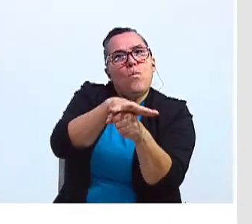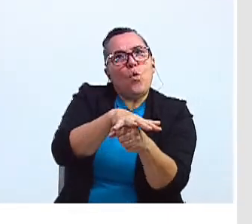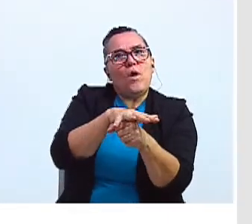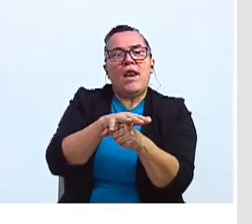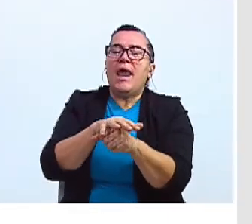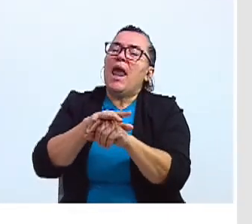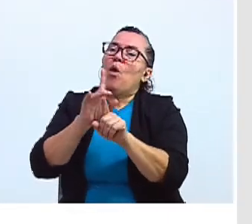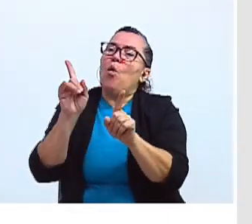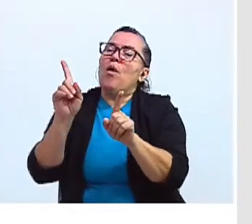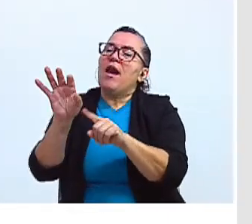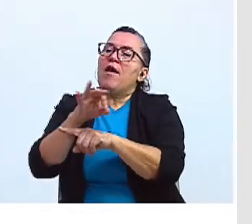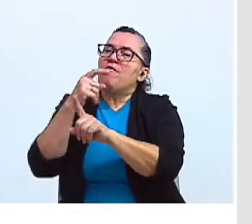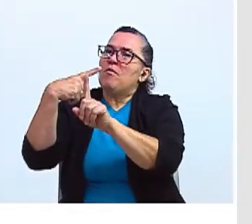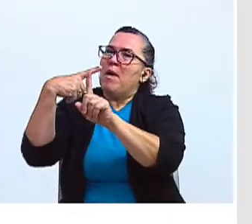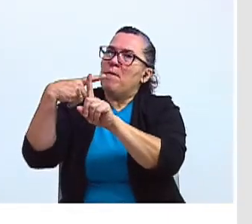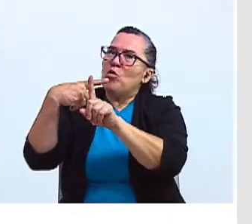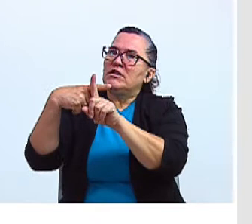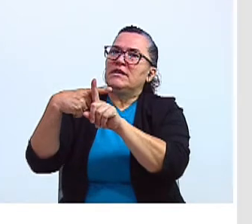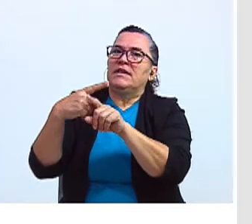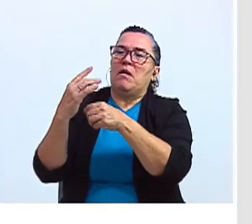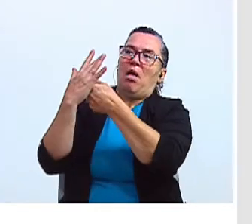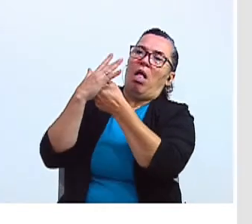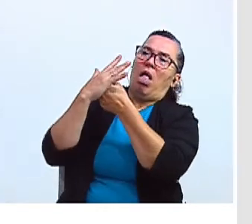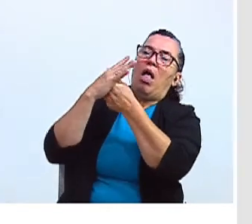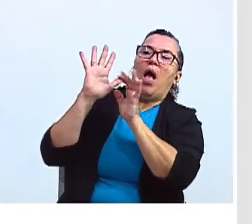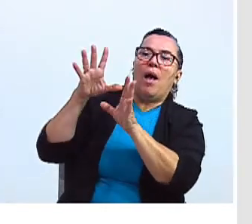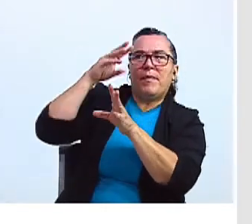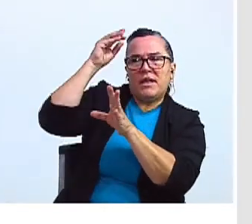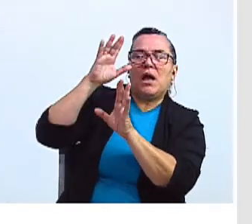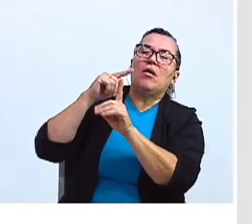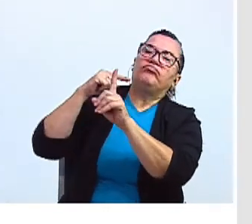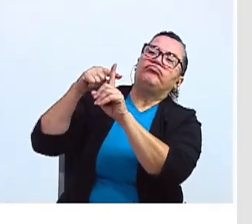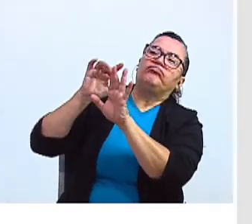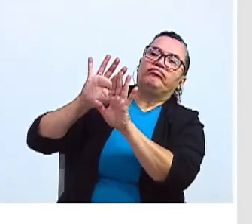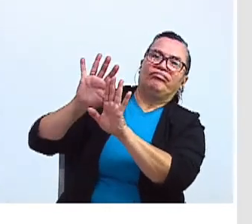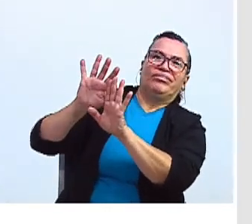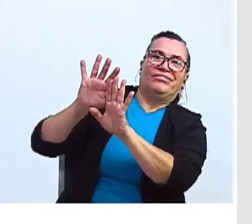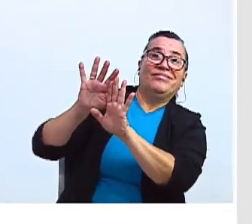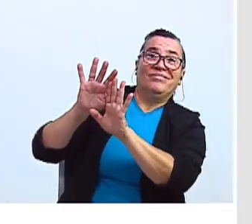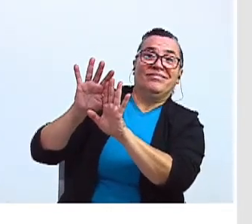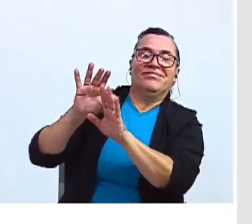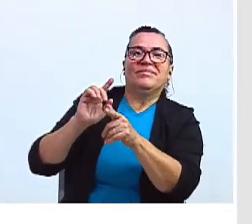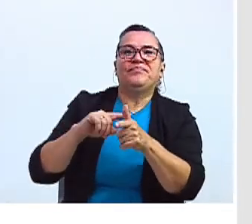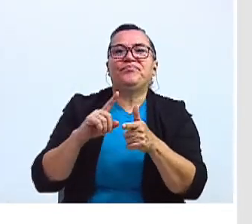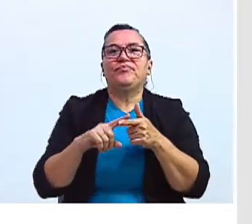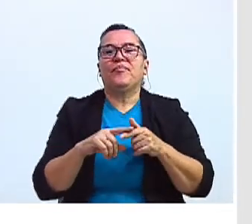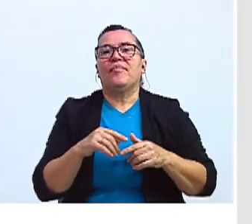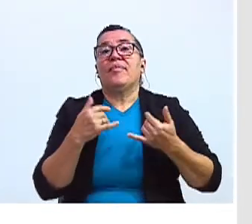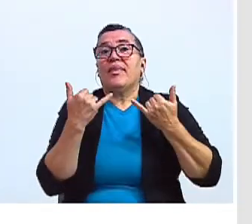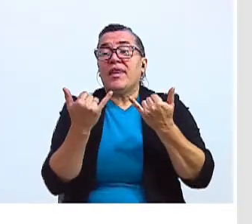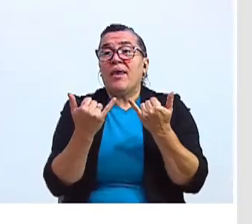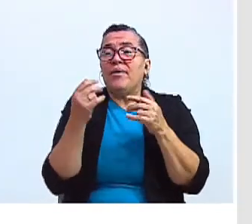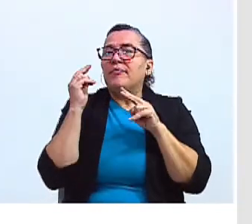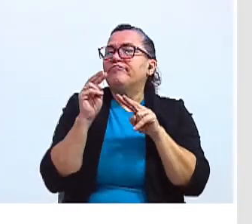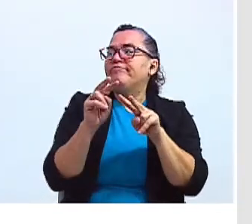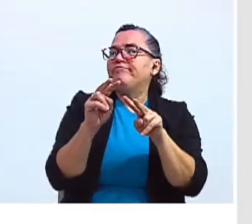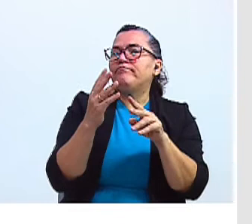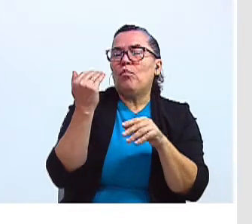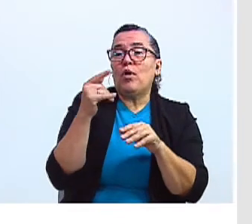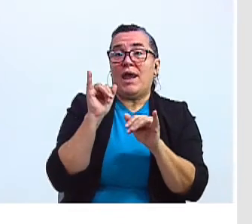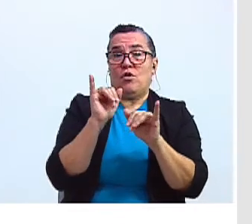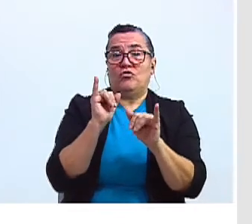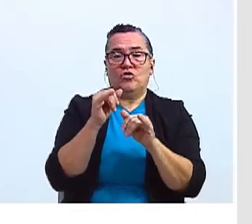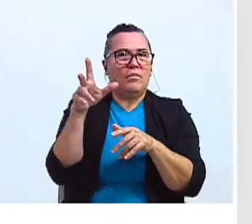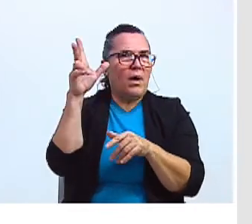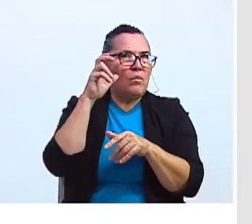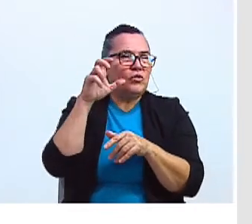very positive way. Okay, now let's see, because we are going to listen